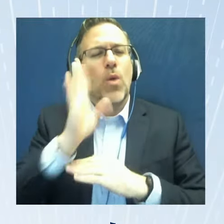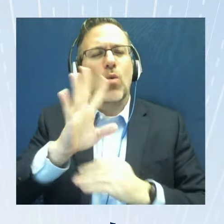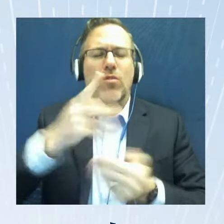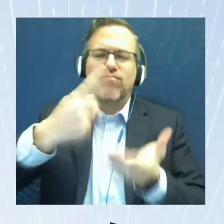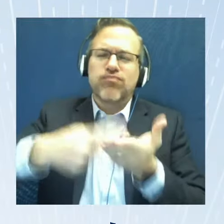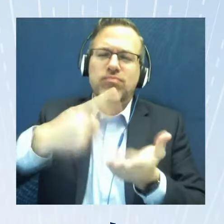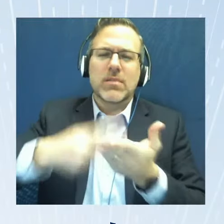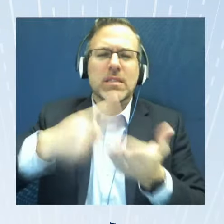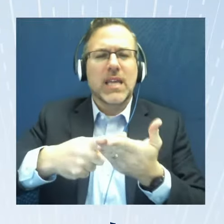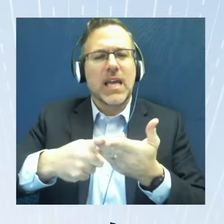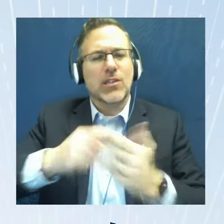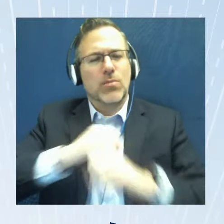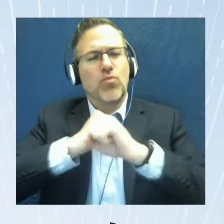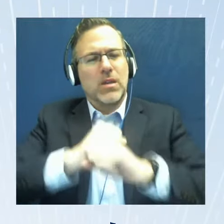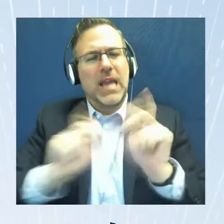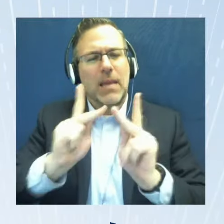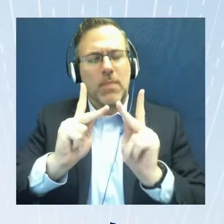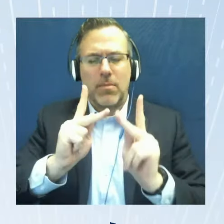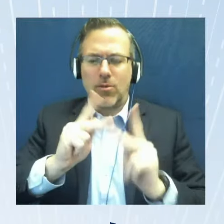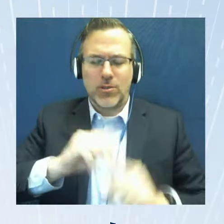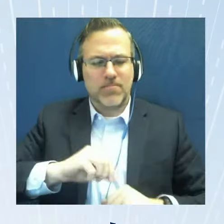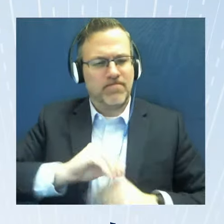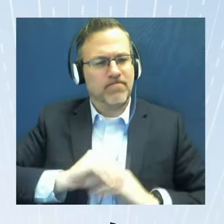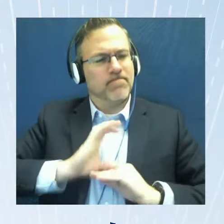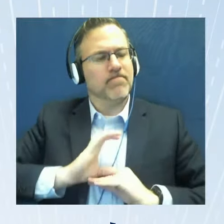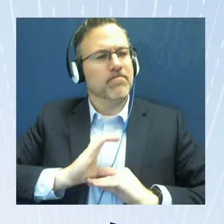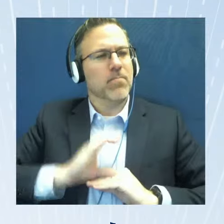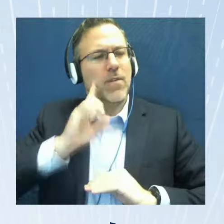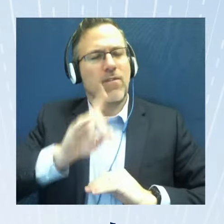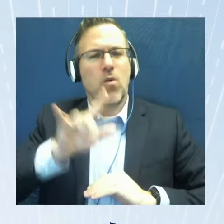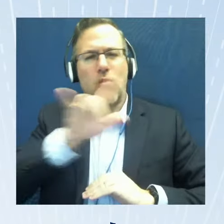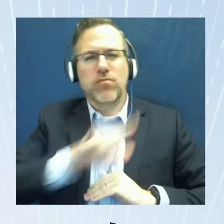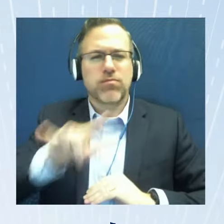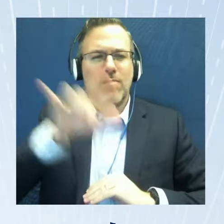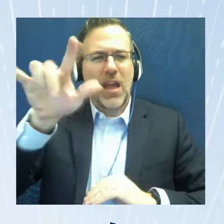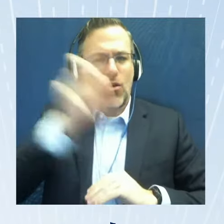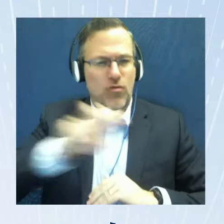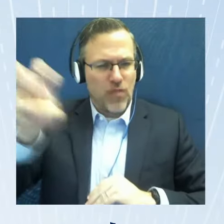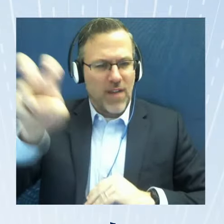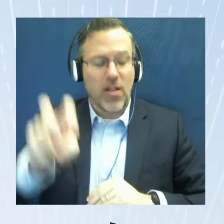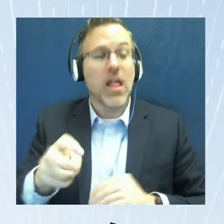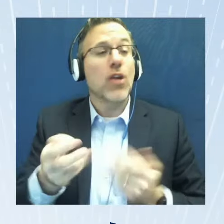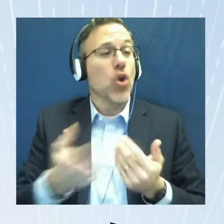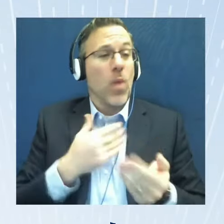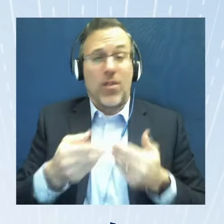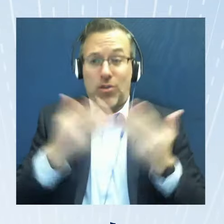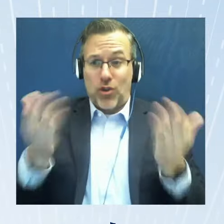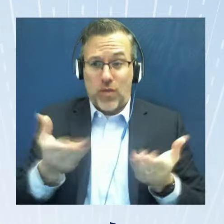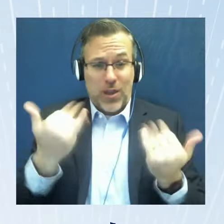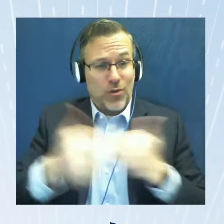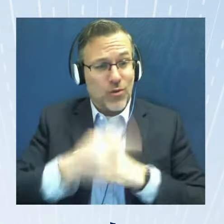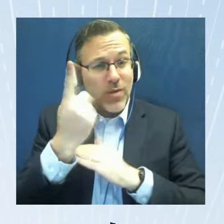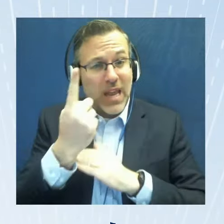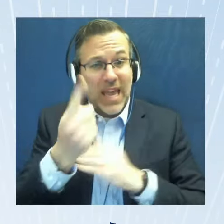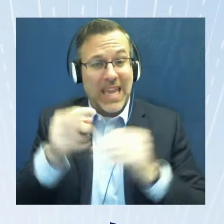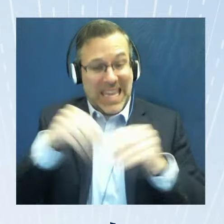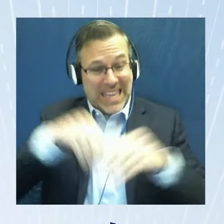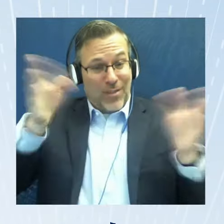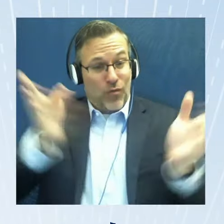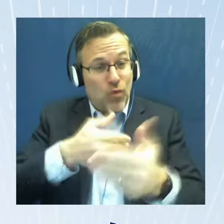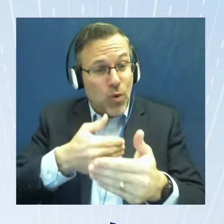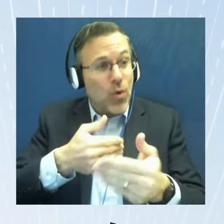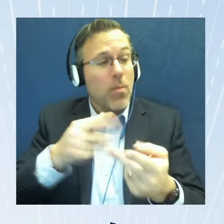with disabilities, so whether you're gathered here today or if you're tuning in from around the country, we